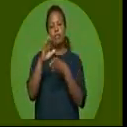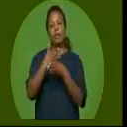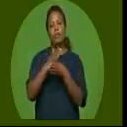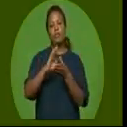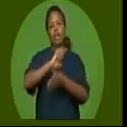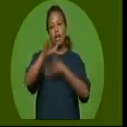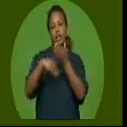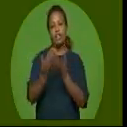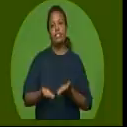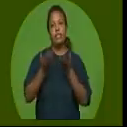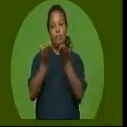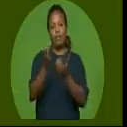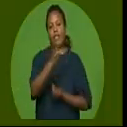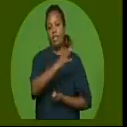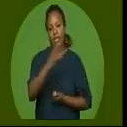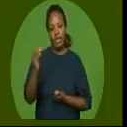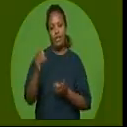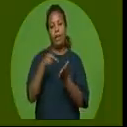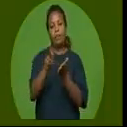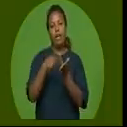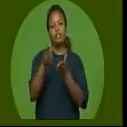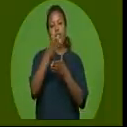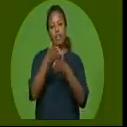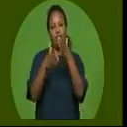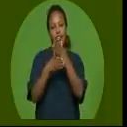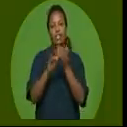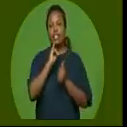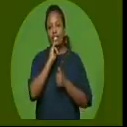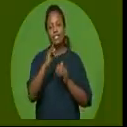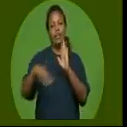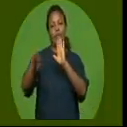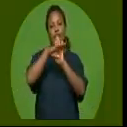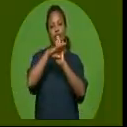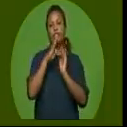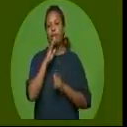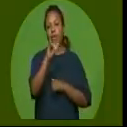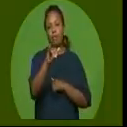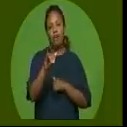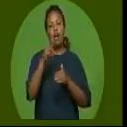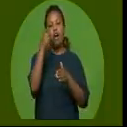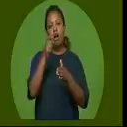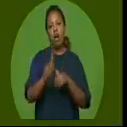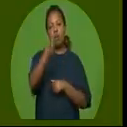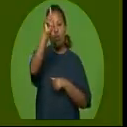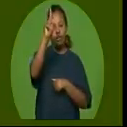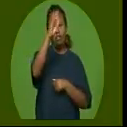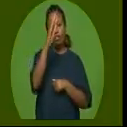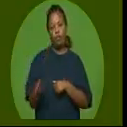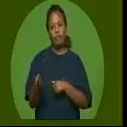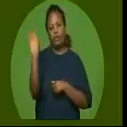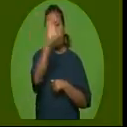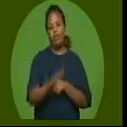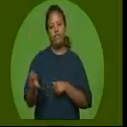relation between aggregate supply and price level is represented by an upward